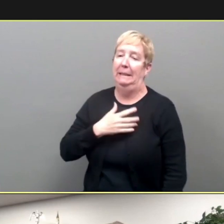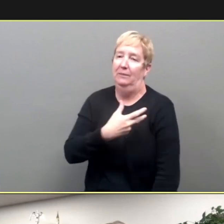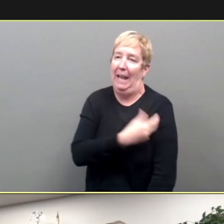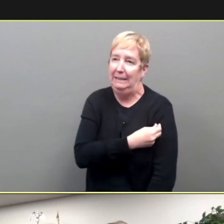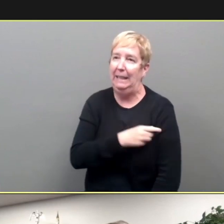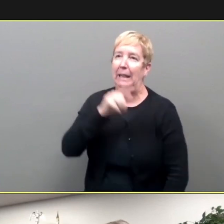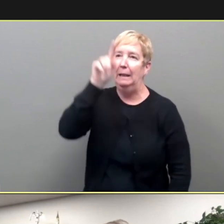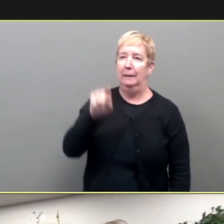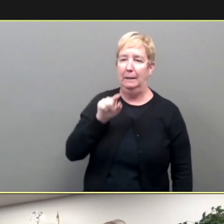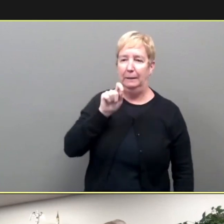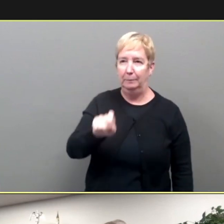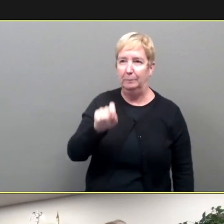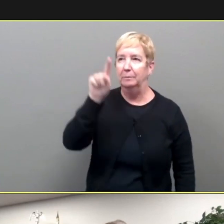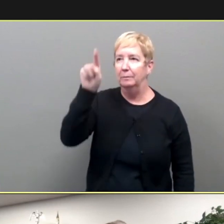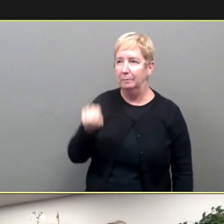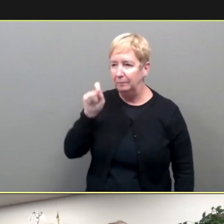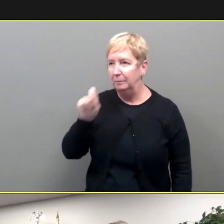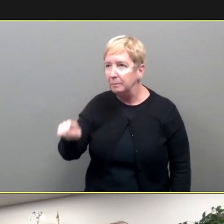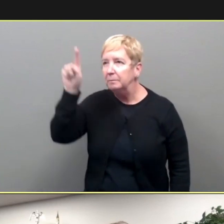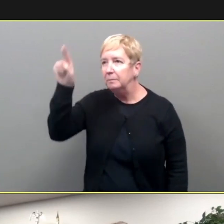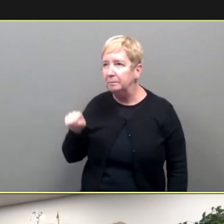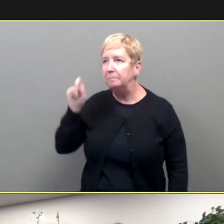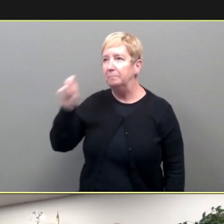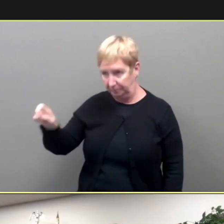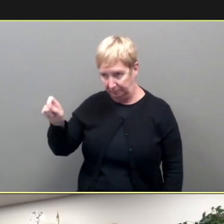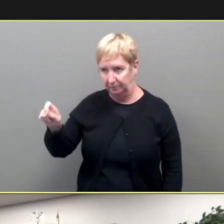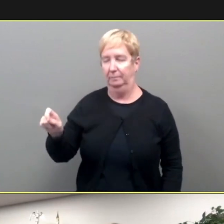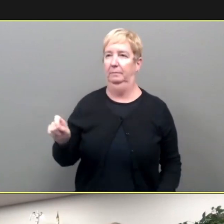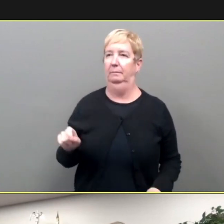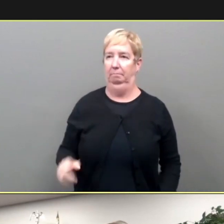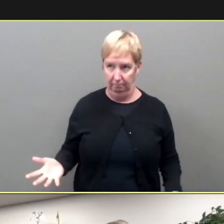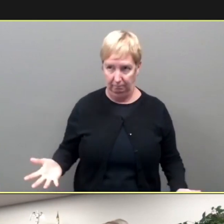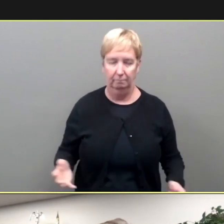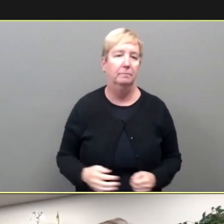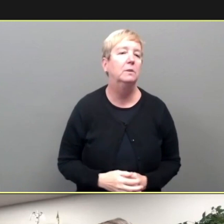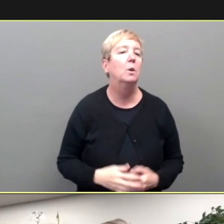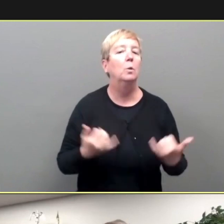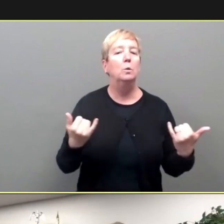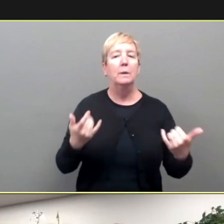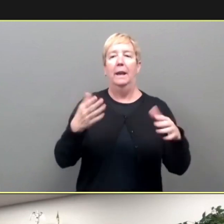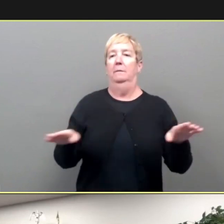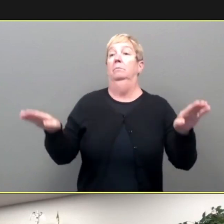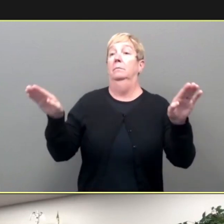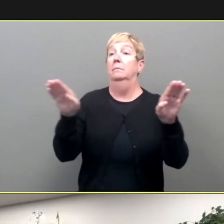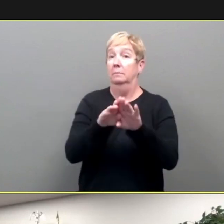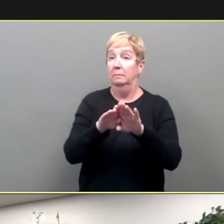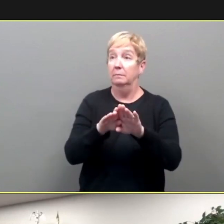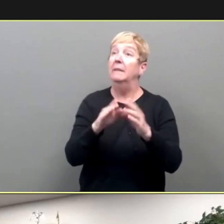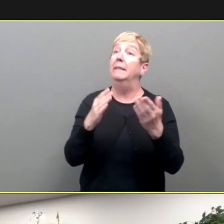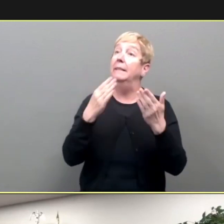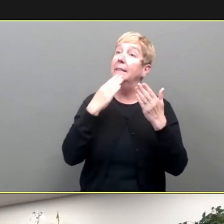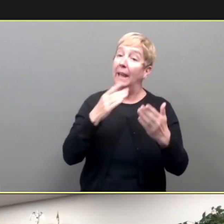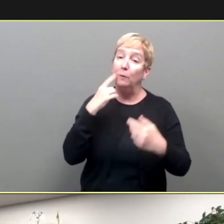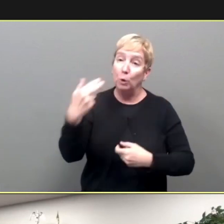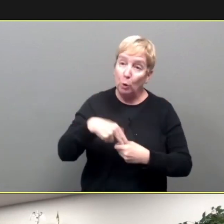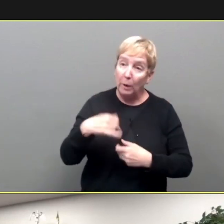exclamation point. And with that, I think we're done for today, and we will see you in future weeks. Thanks very much.